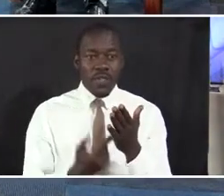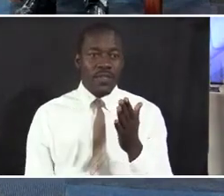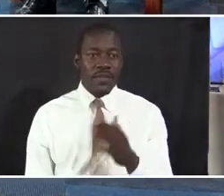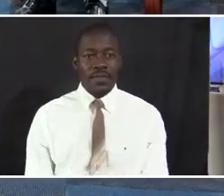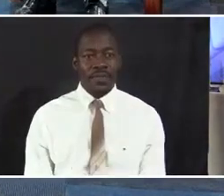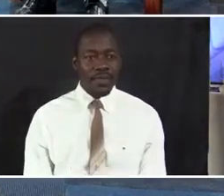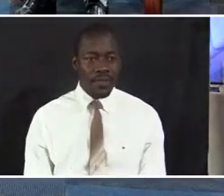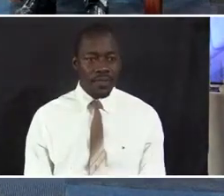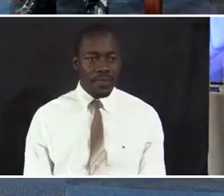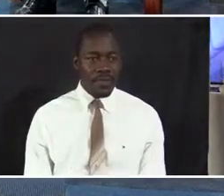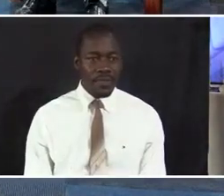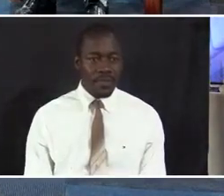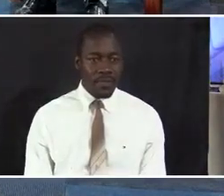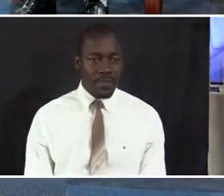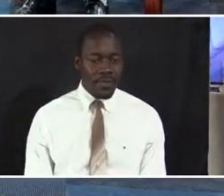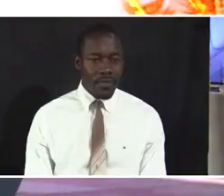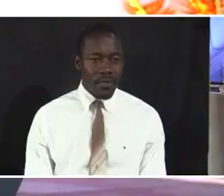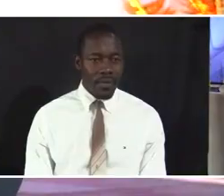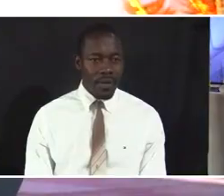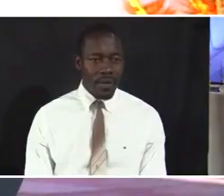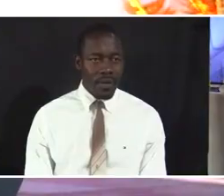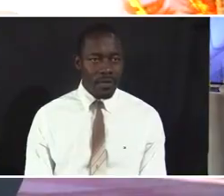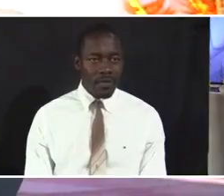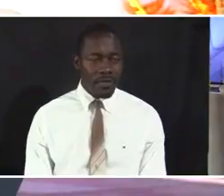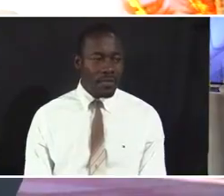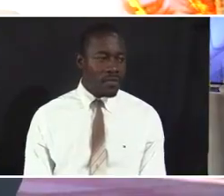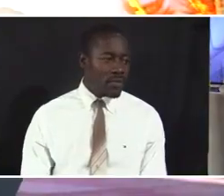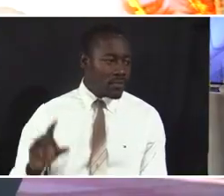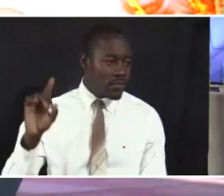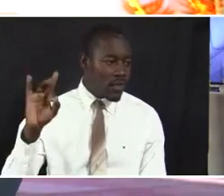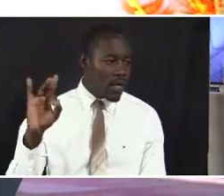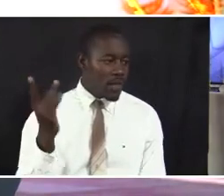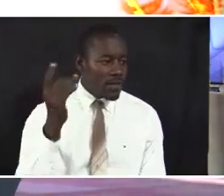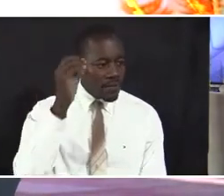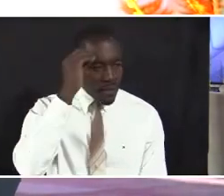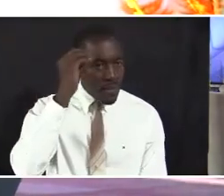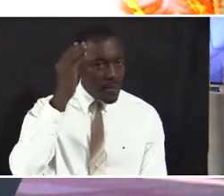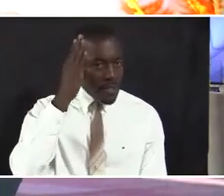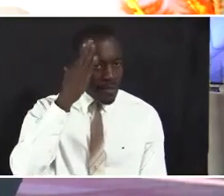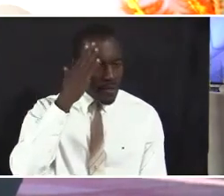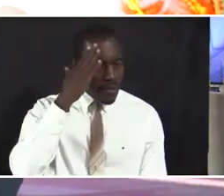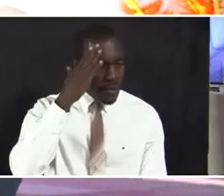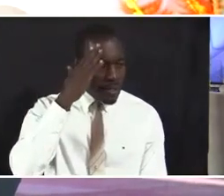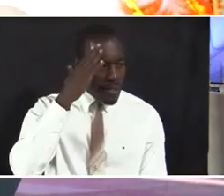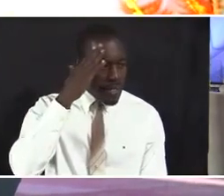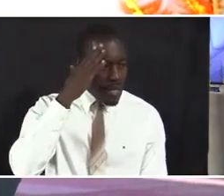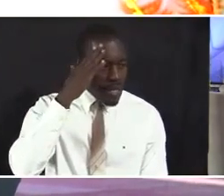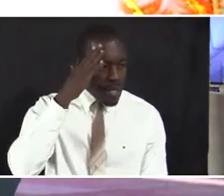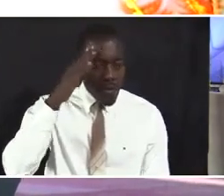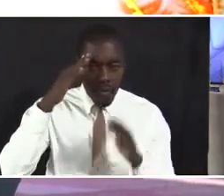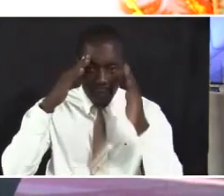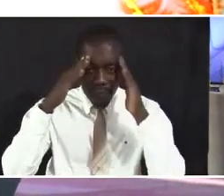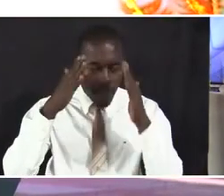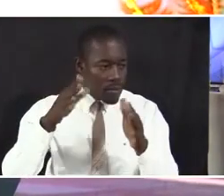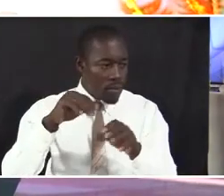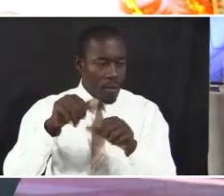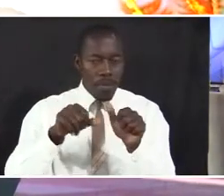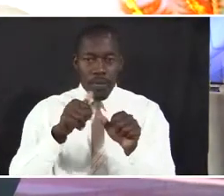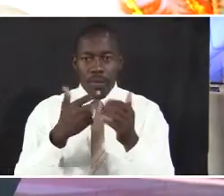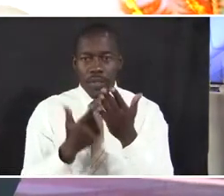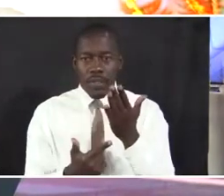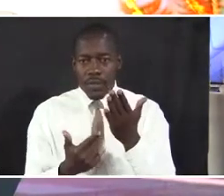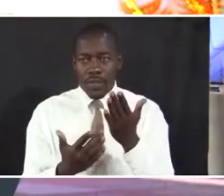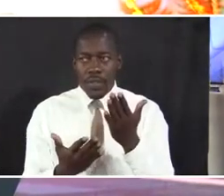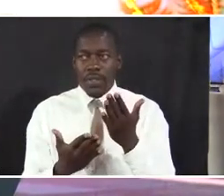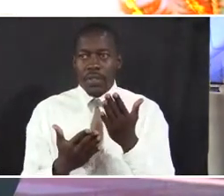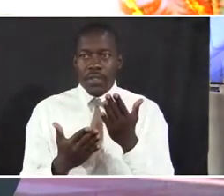Thank you for the question. Adventist education is what is offered by Adventist schools. And the